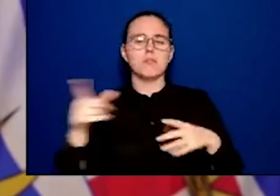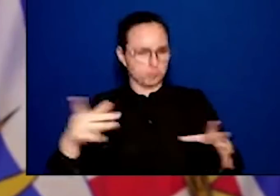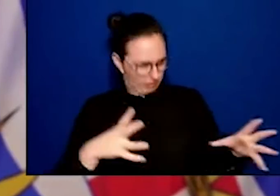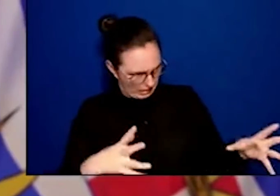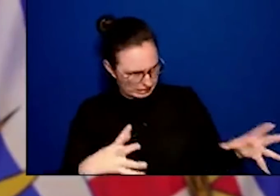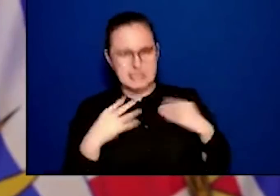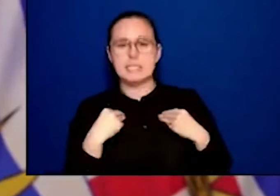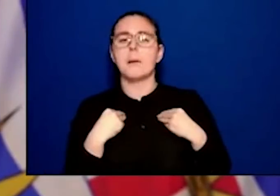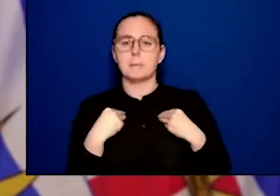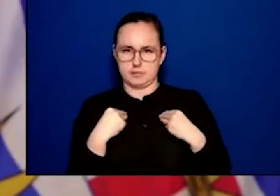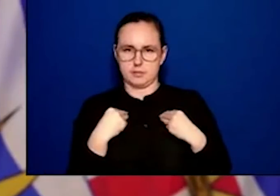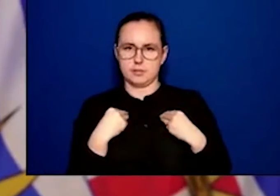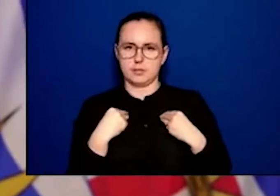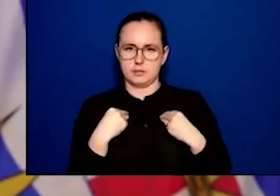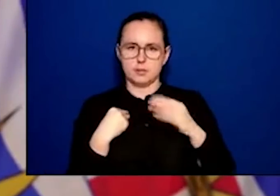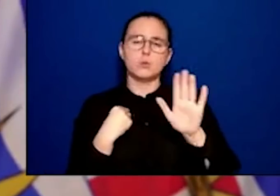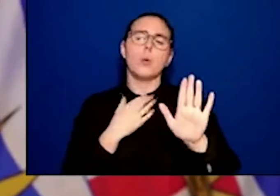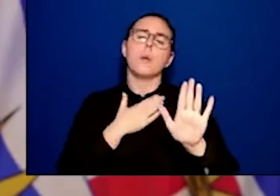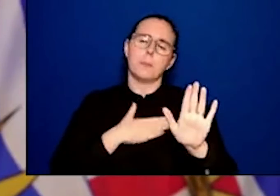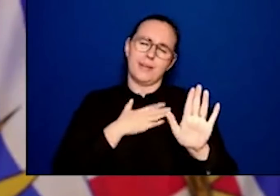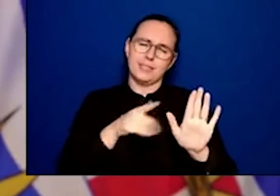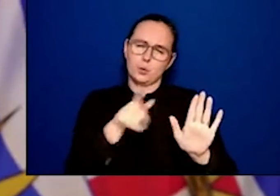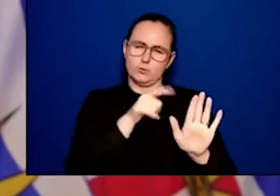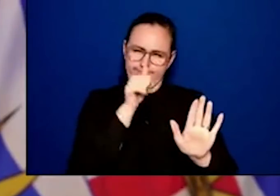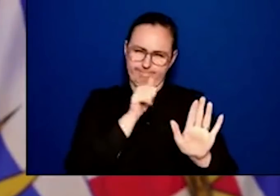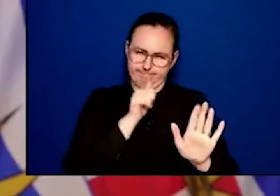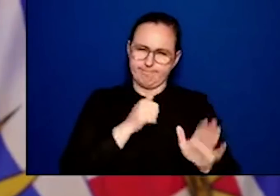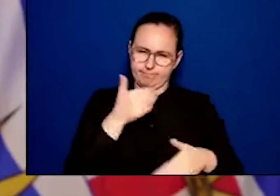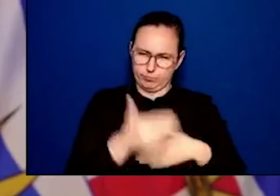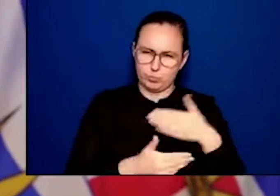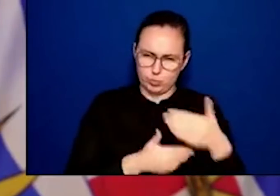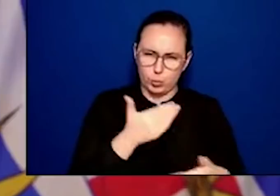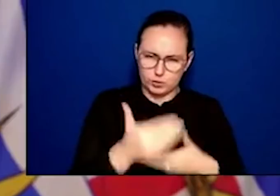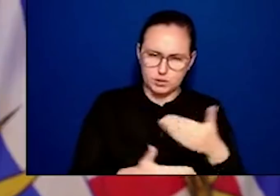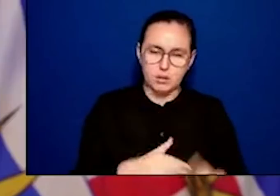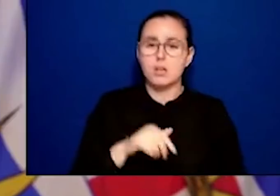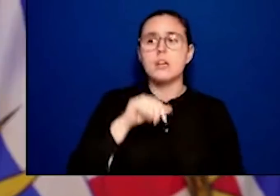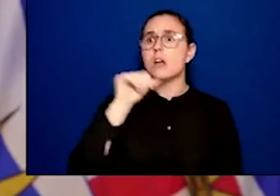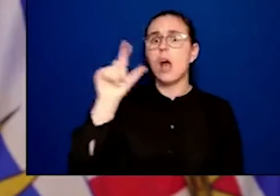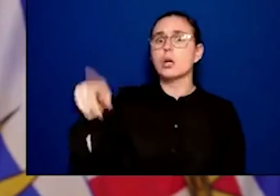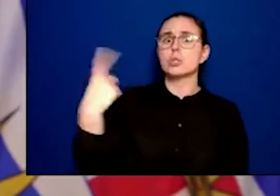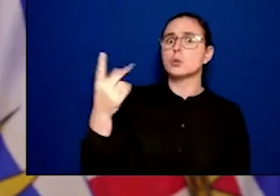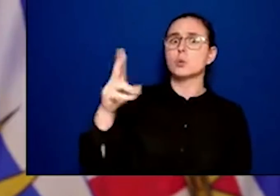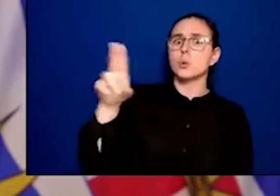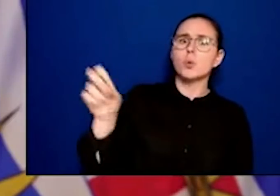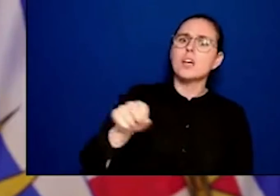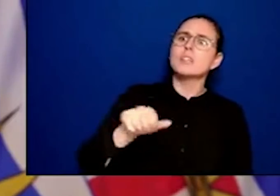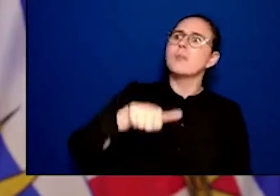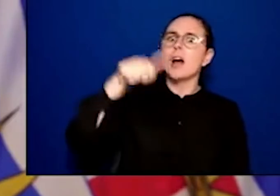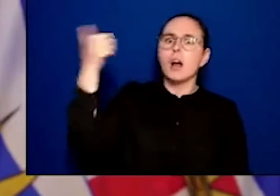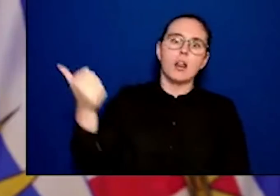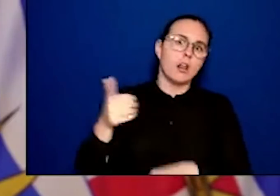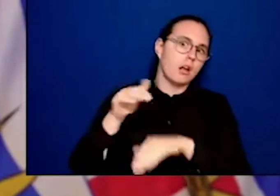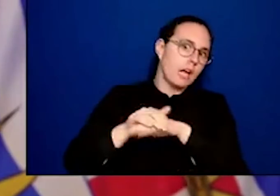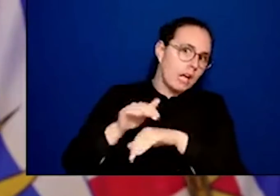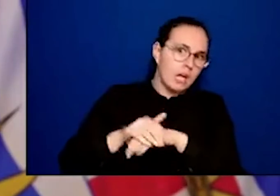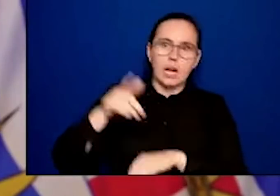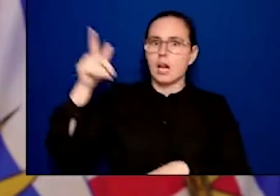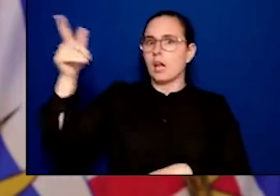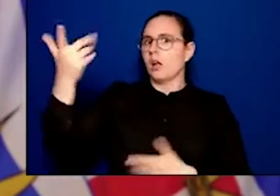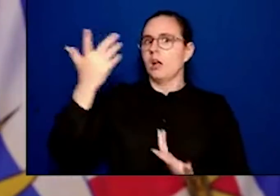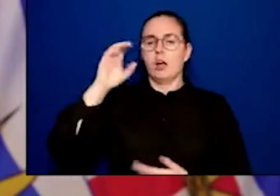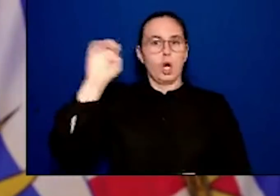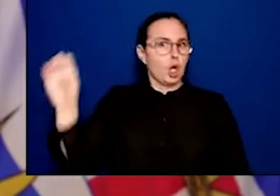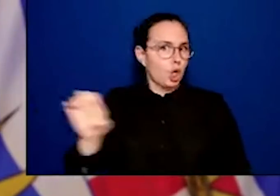with colleagues in the UK, the European Union, and a number of the important sun destinations that many Canadians go to, including Mexico